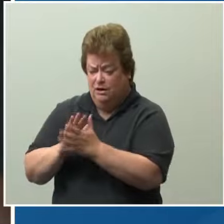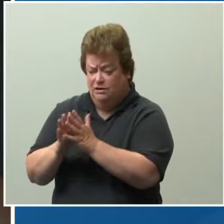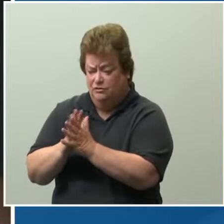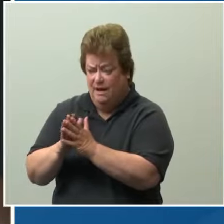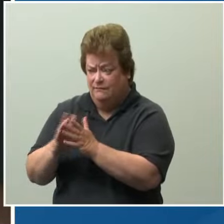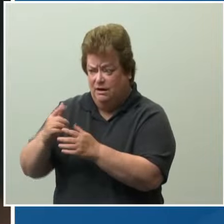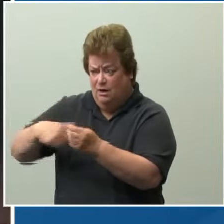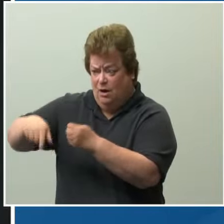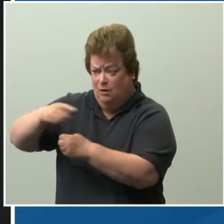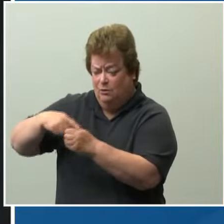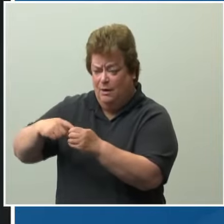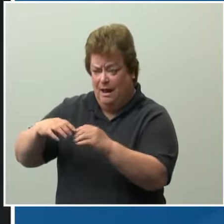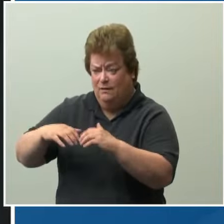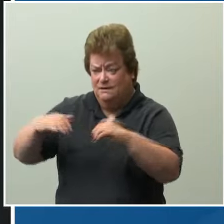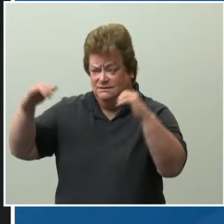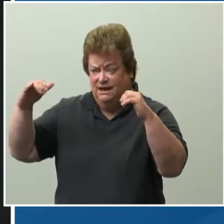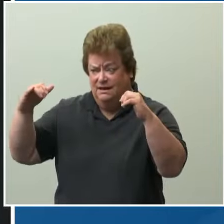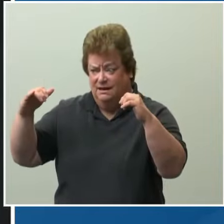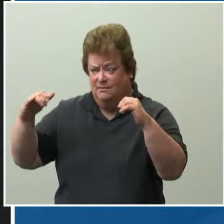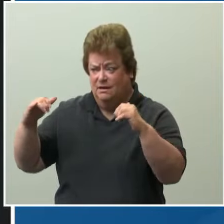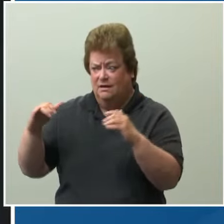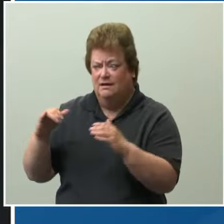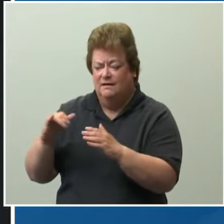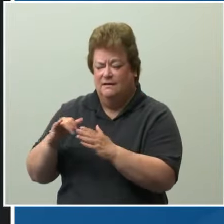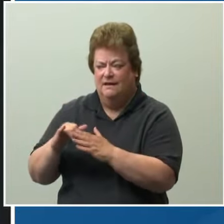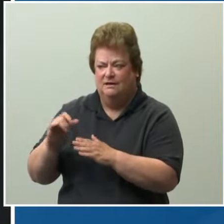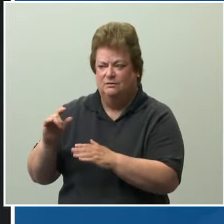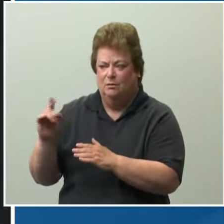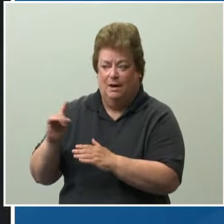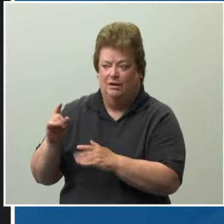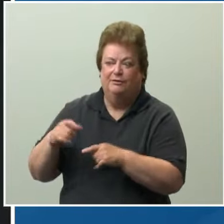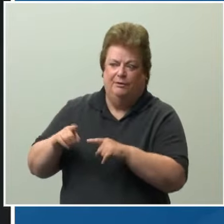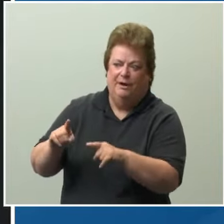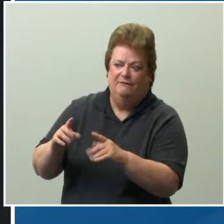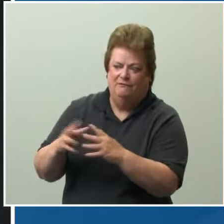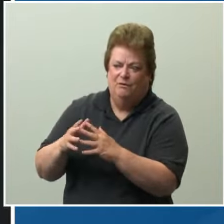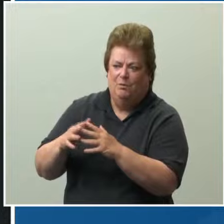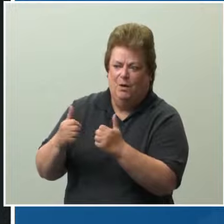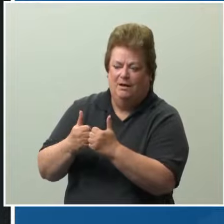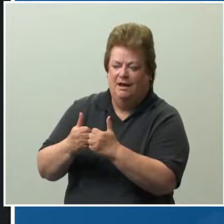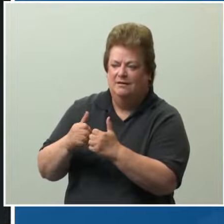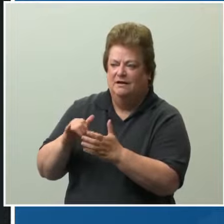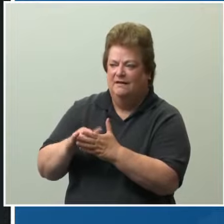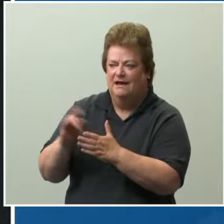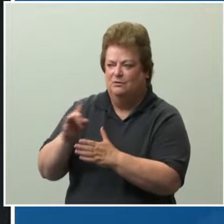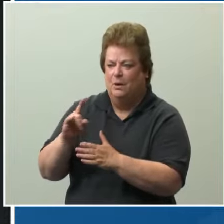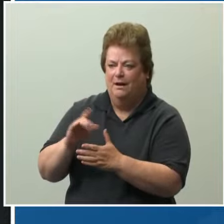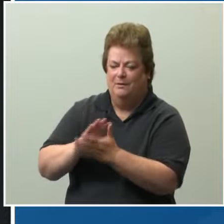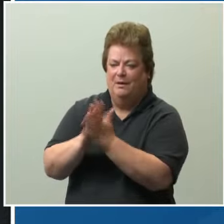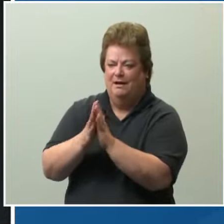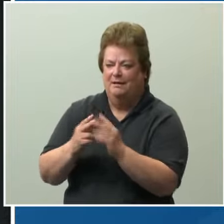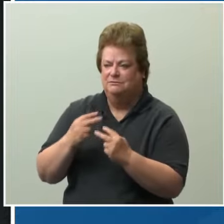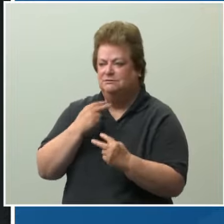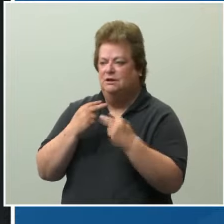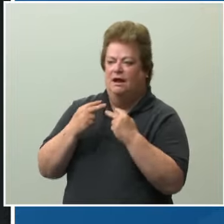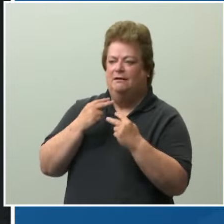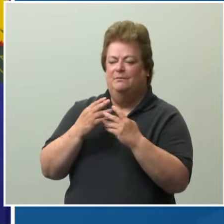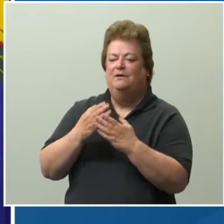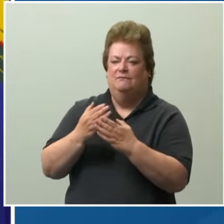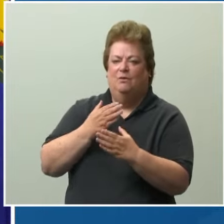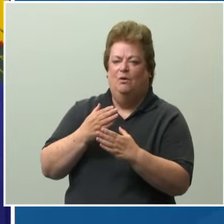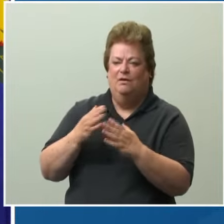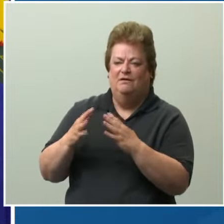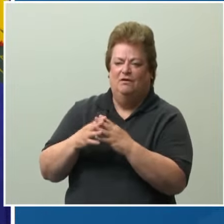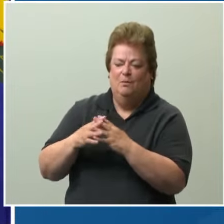area around the stadium where it really, at least at football games, it really gridlocks a couple hours before the